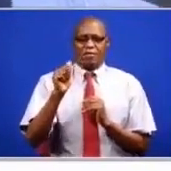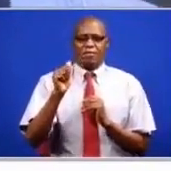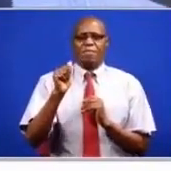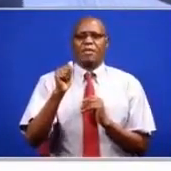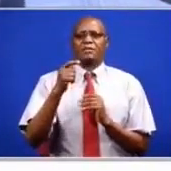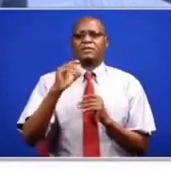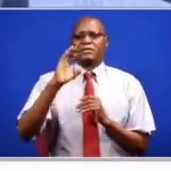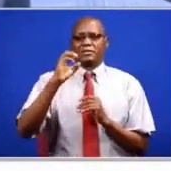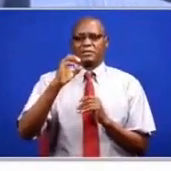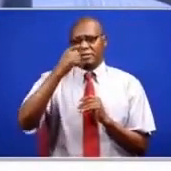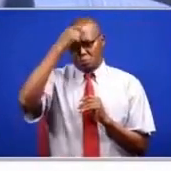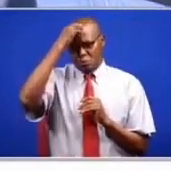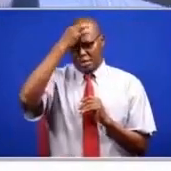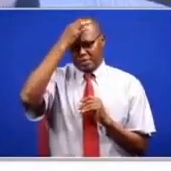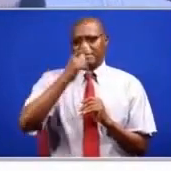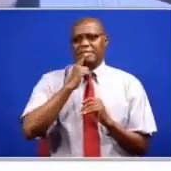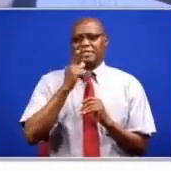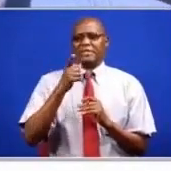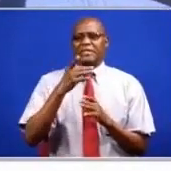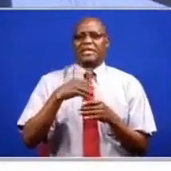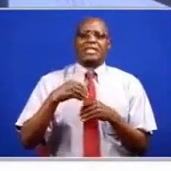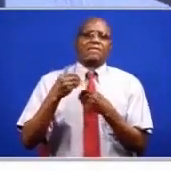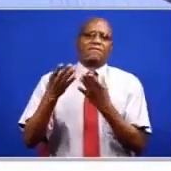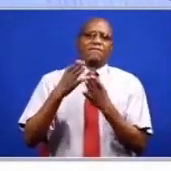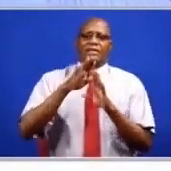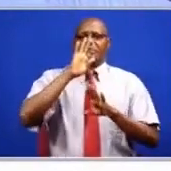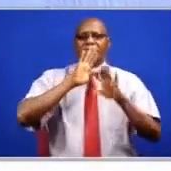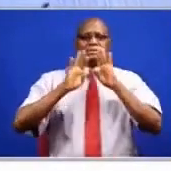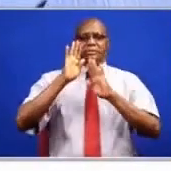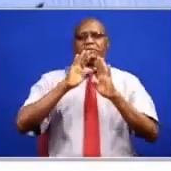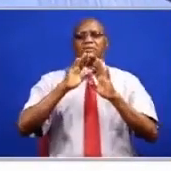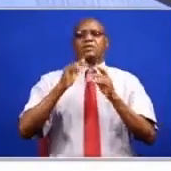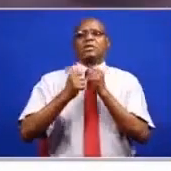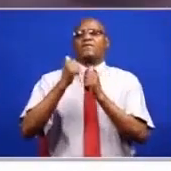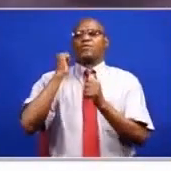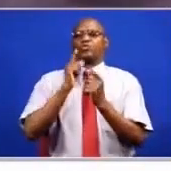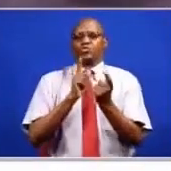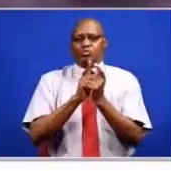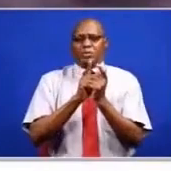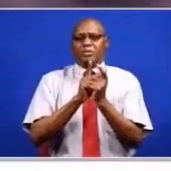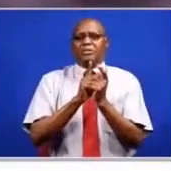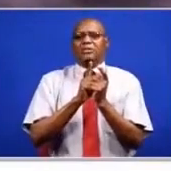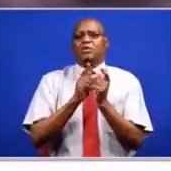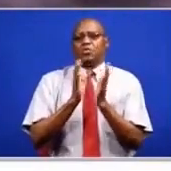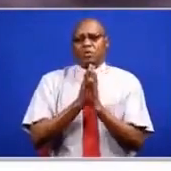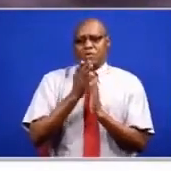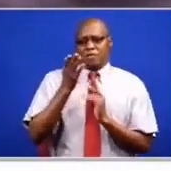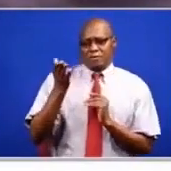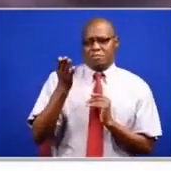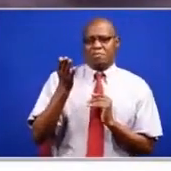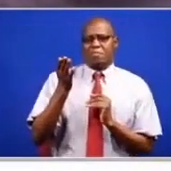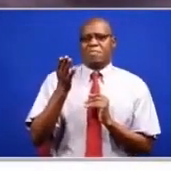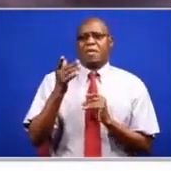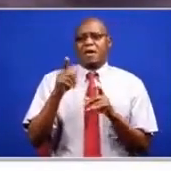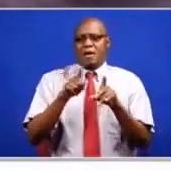Chebukati of frustrating his presidential ambitions by refusing to give him an audience as required by law. Speaking today outside the Supreme